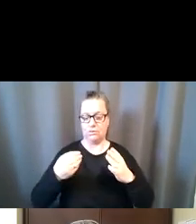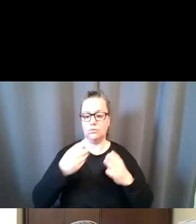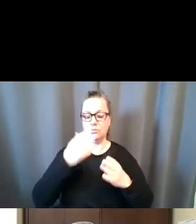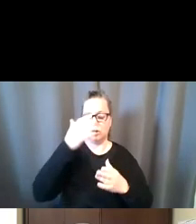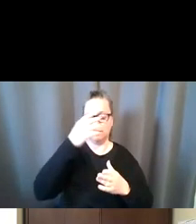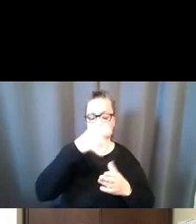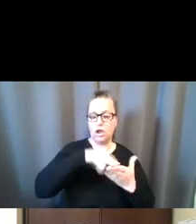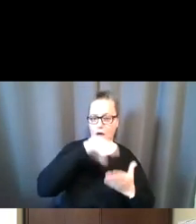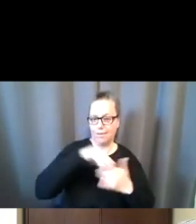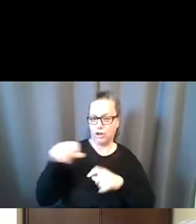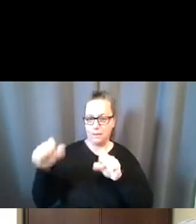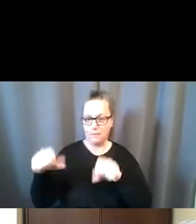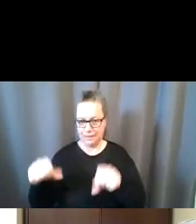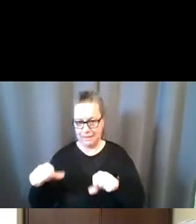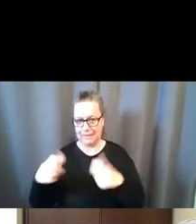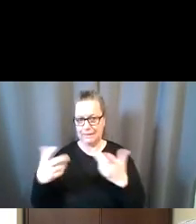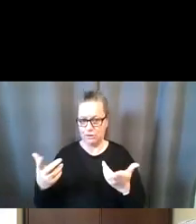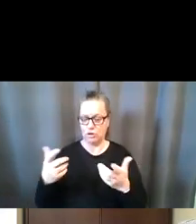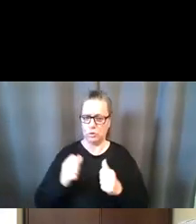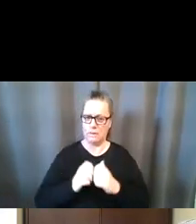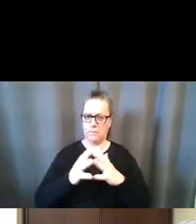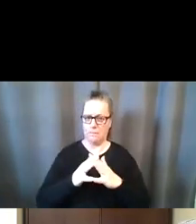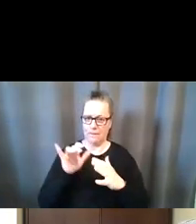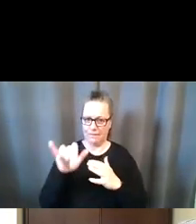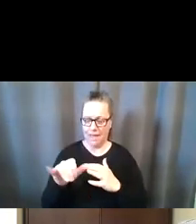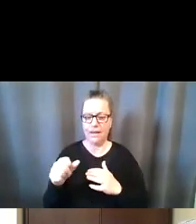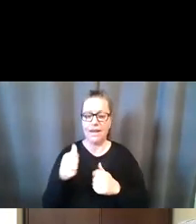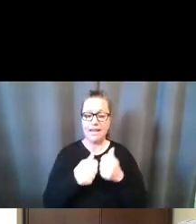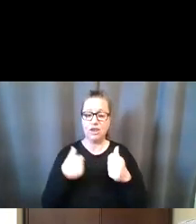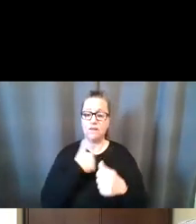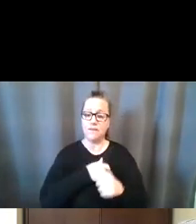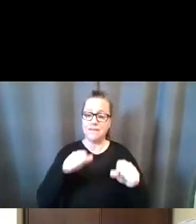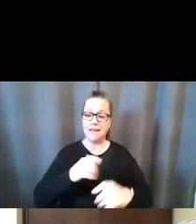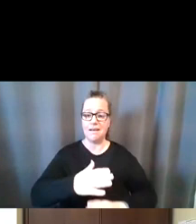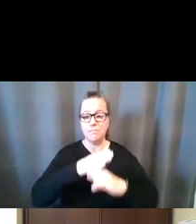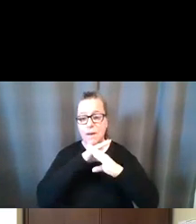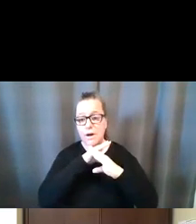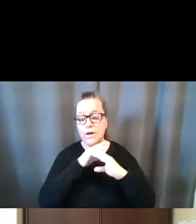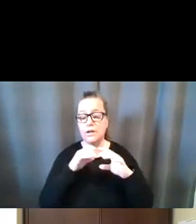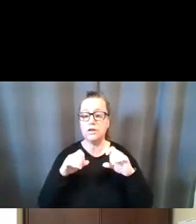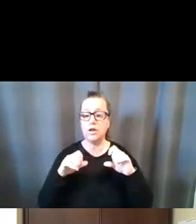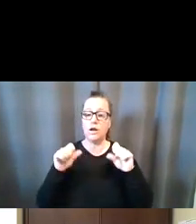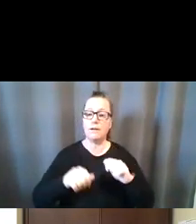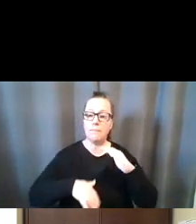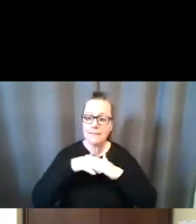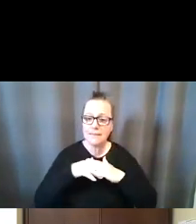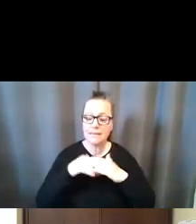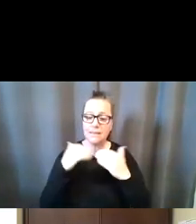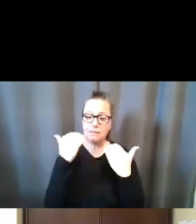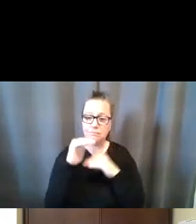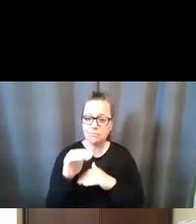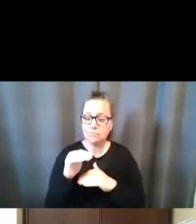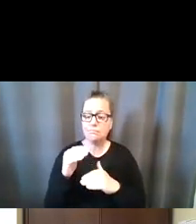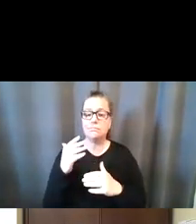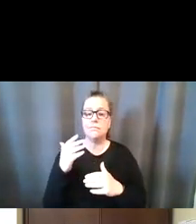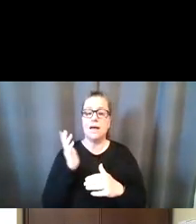into bringing forth electronic health records. And we each can have barriers or capacity constraints that might inhibit